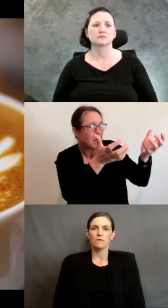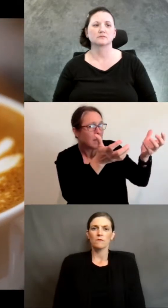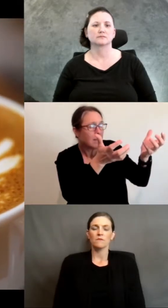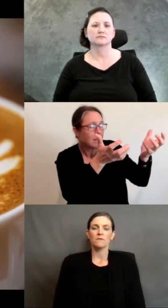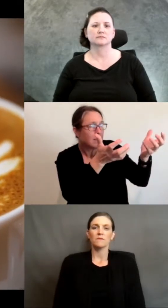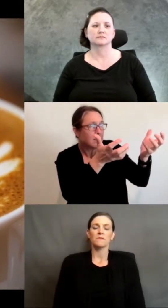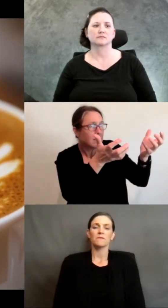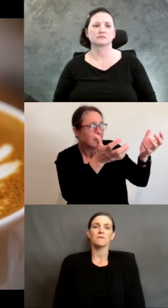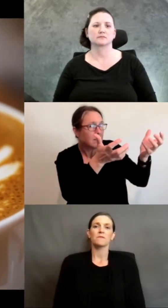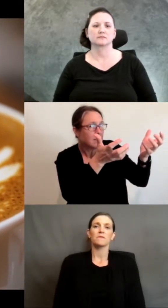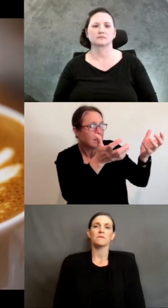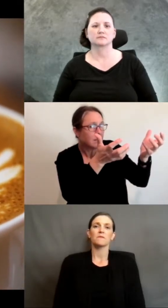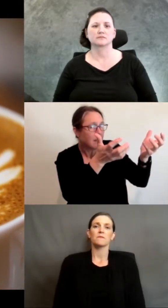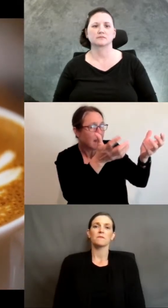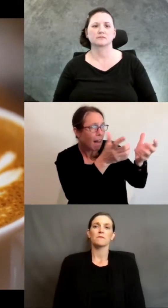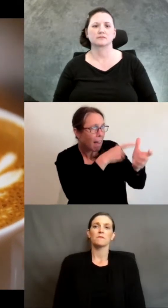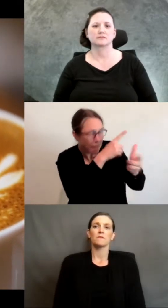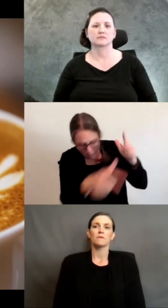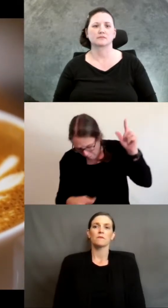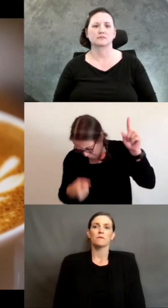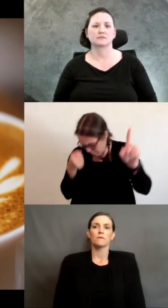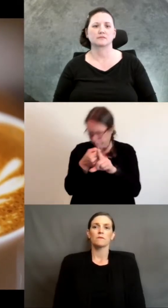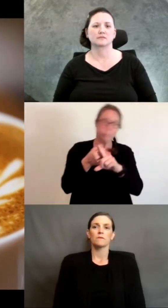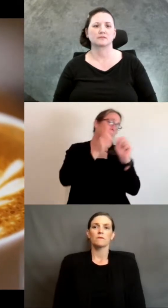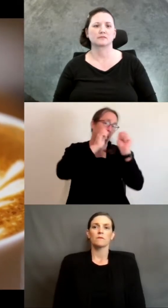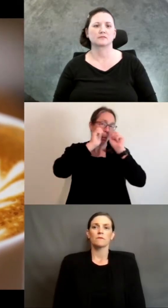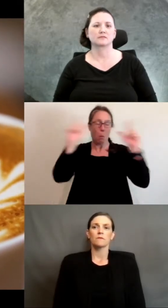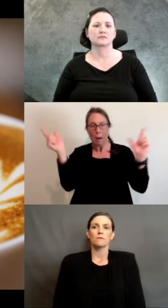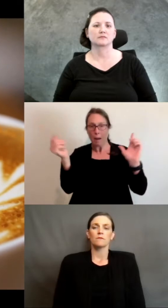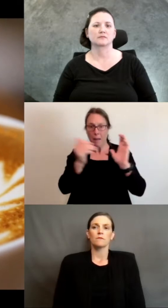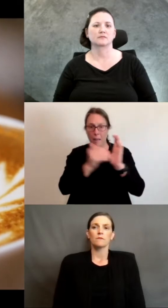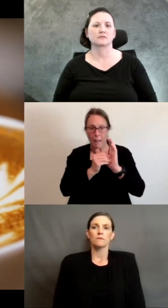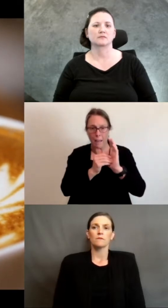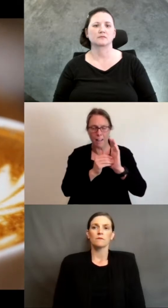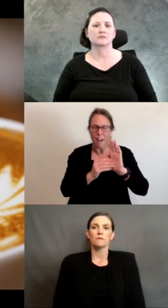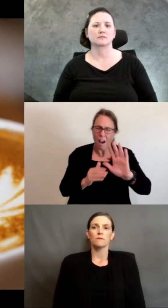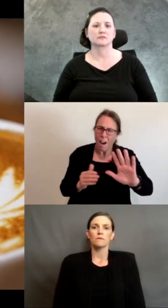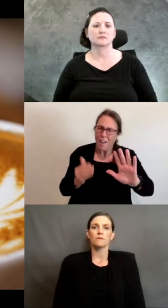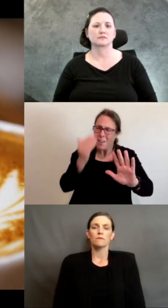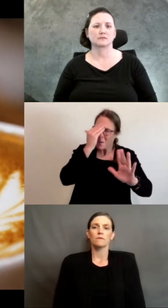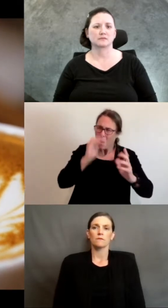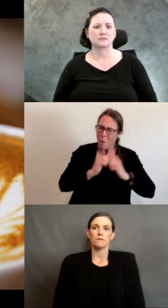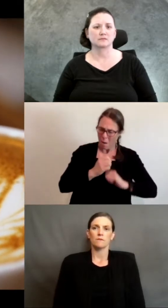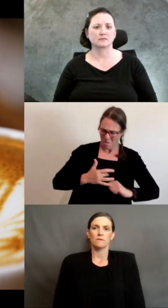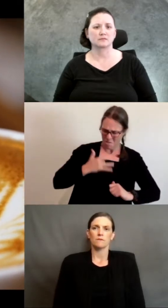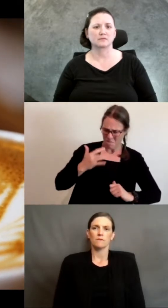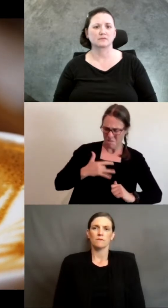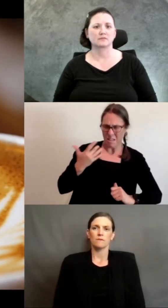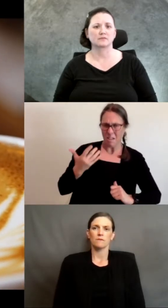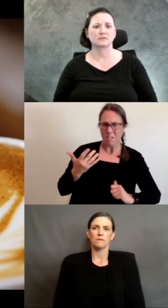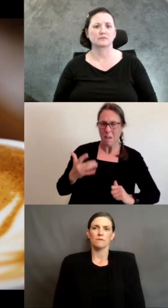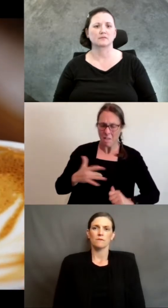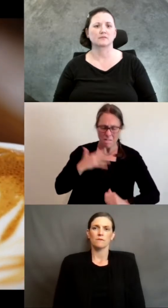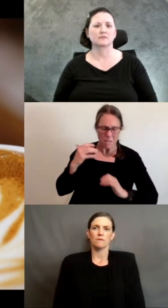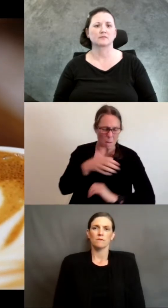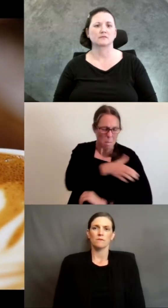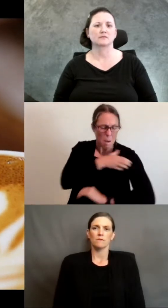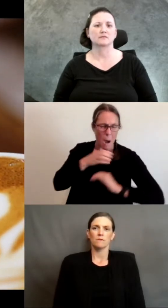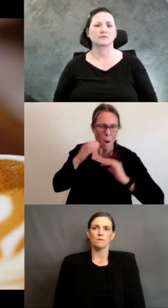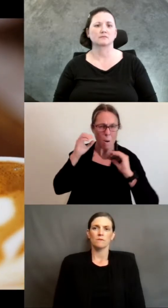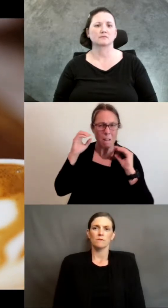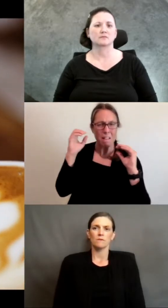And I'm awake again. Do you know how it feels to be so powerless,